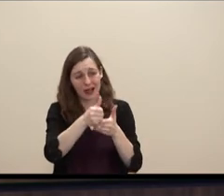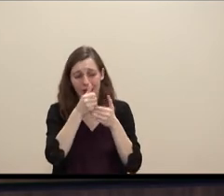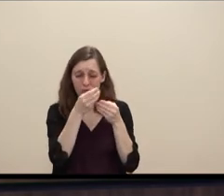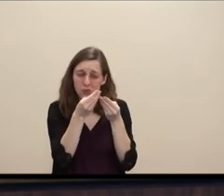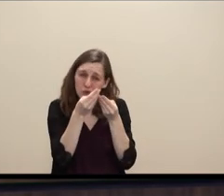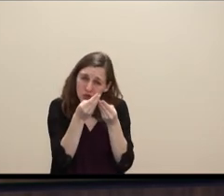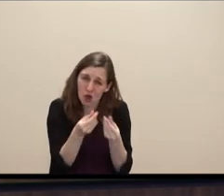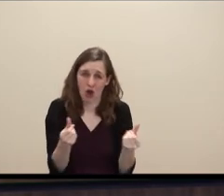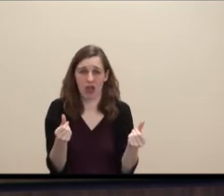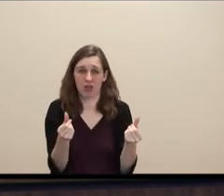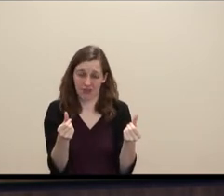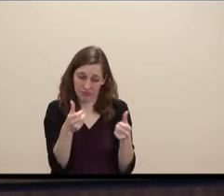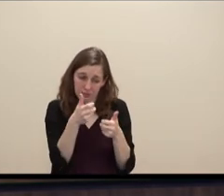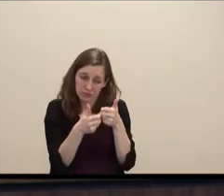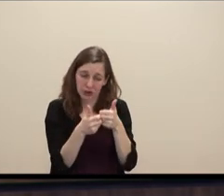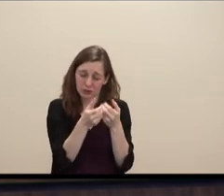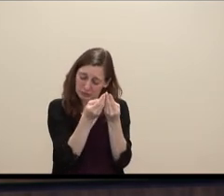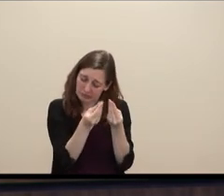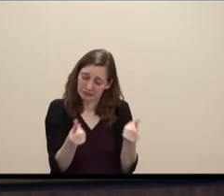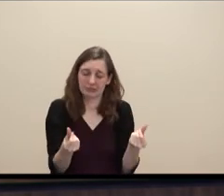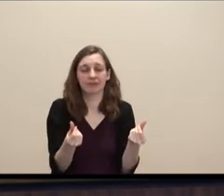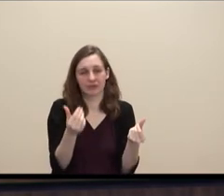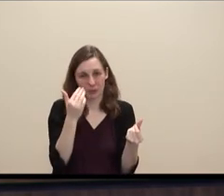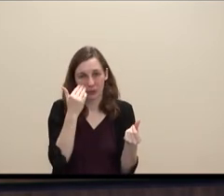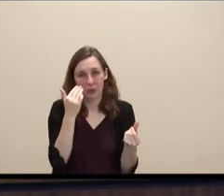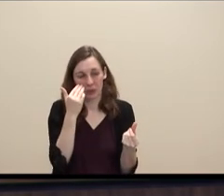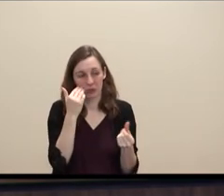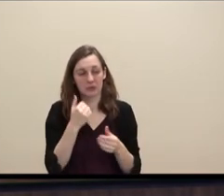issue. And I know that motivation is a big,